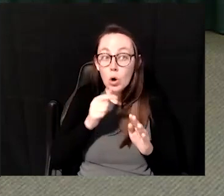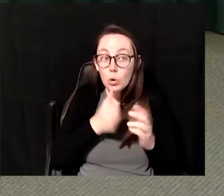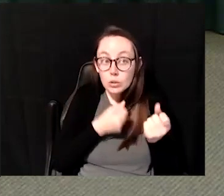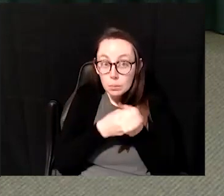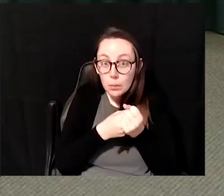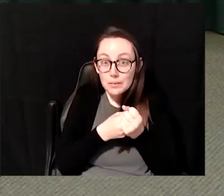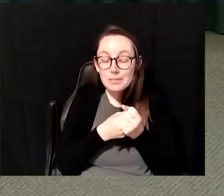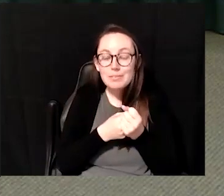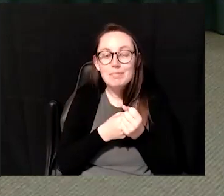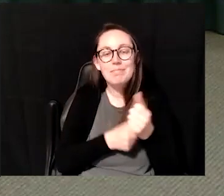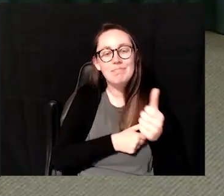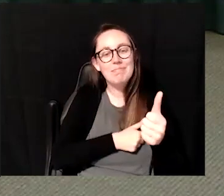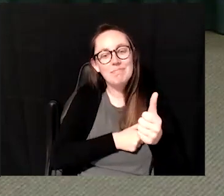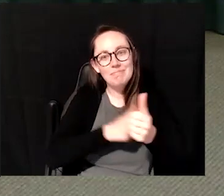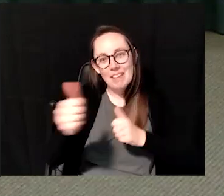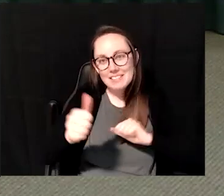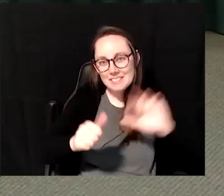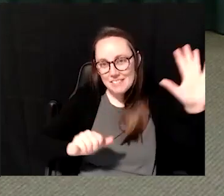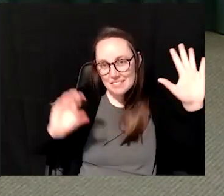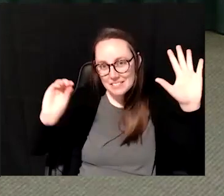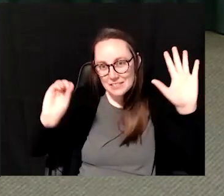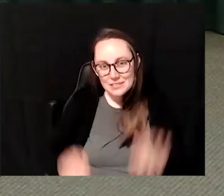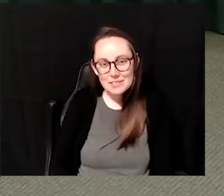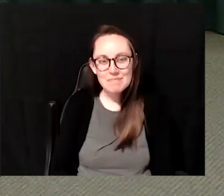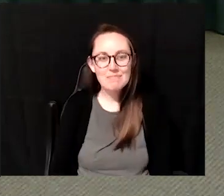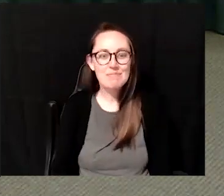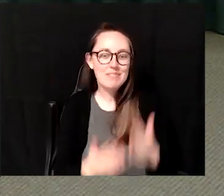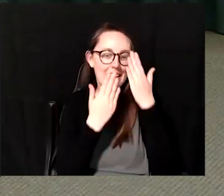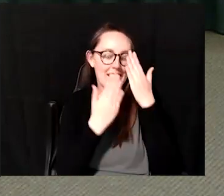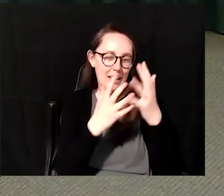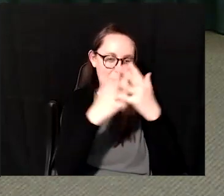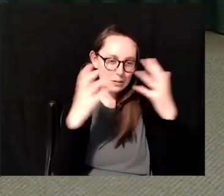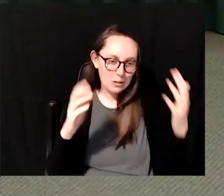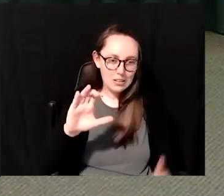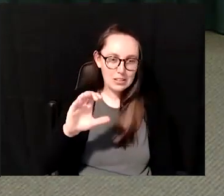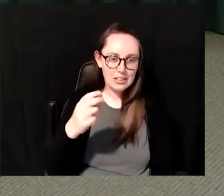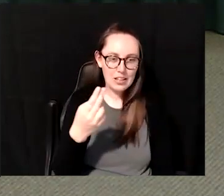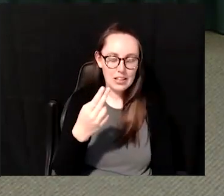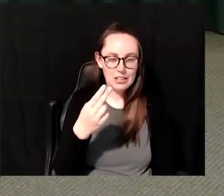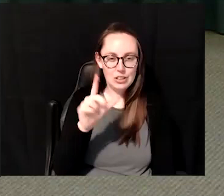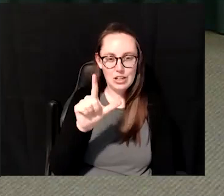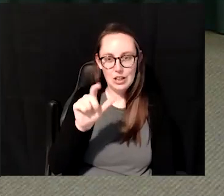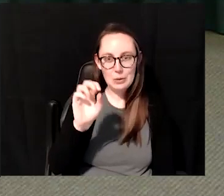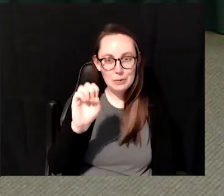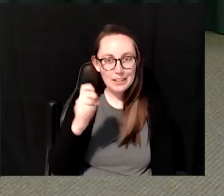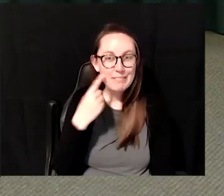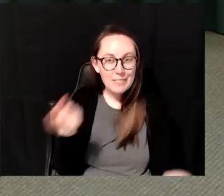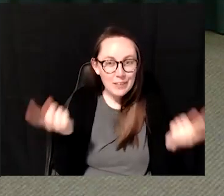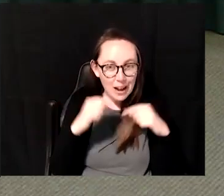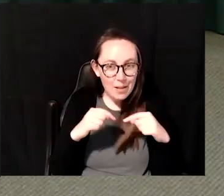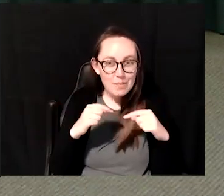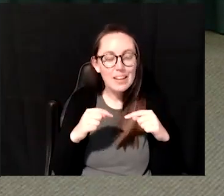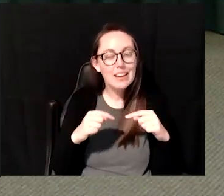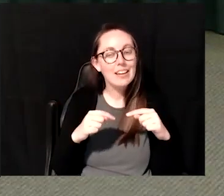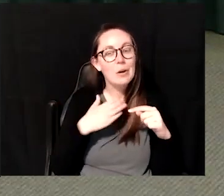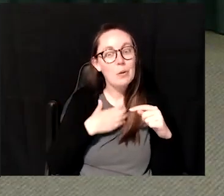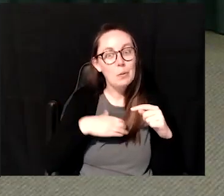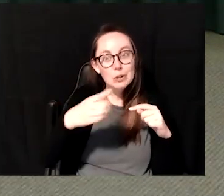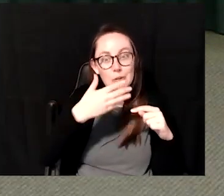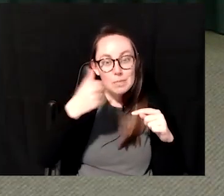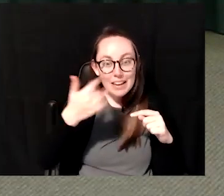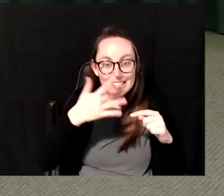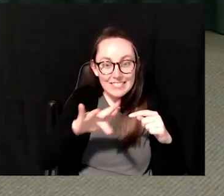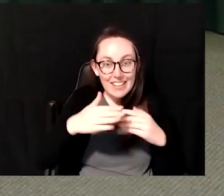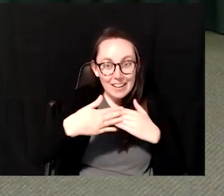that's going to carry 5-0 uh thank you so much Chloe uh for uh being here and we wish you the best of luck as this